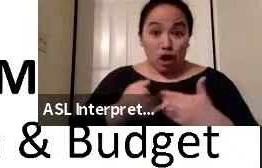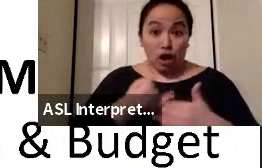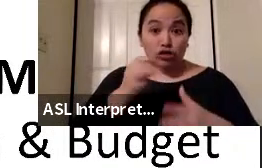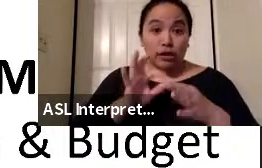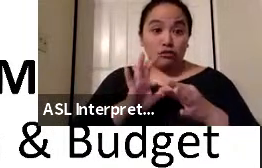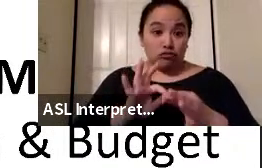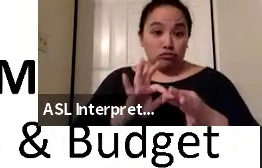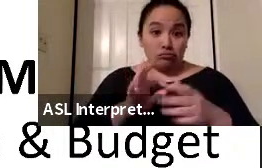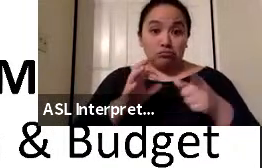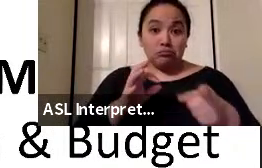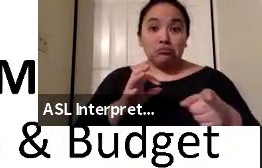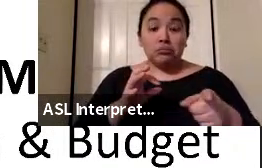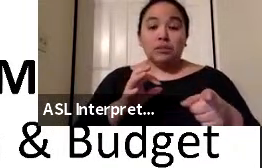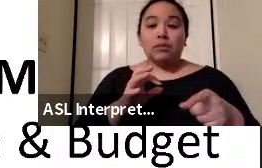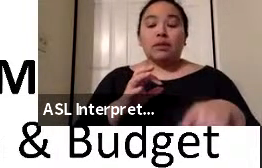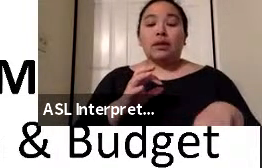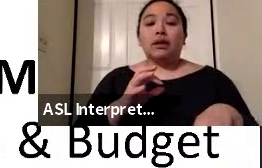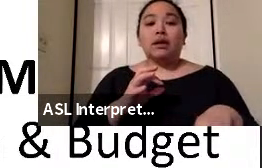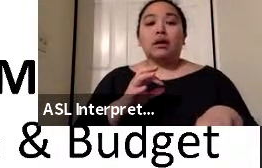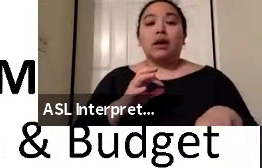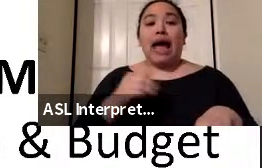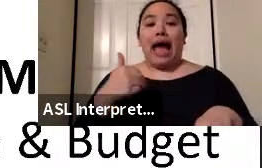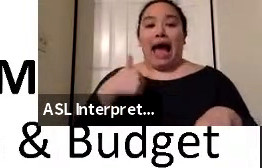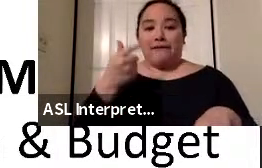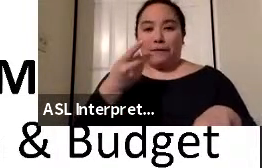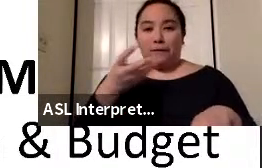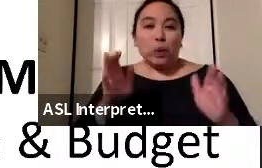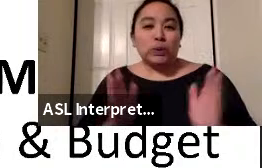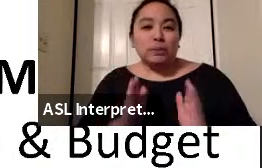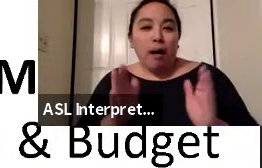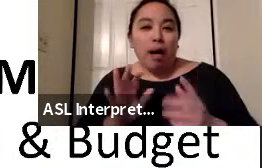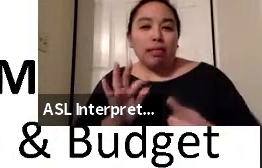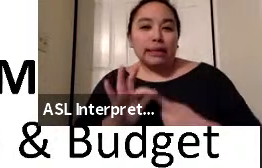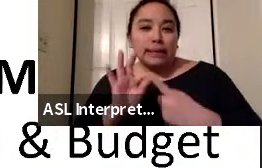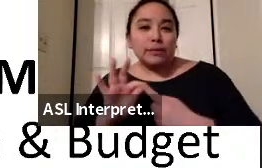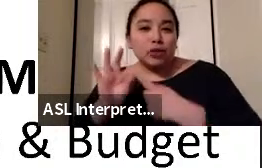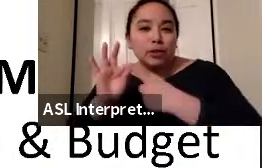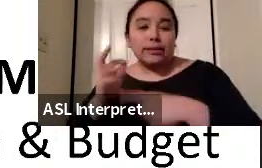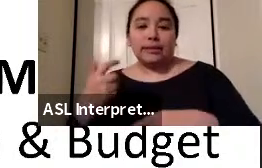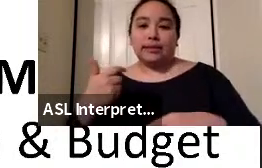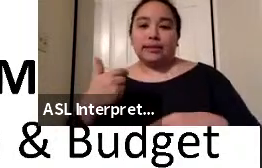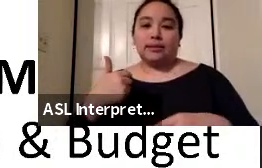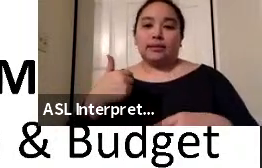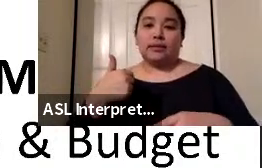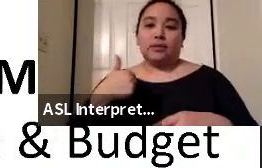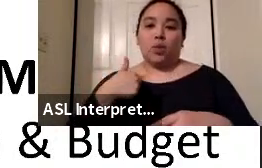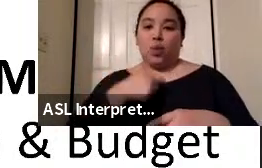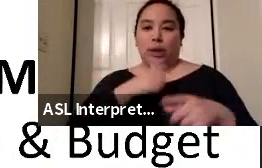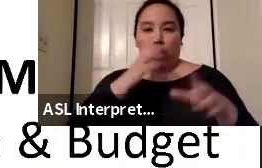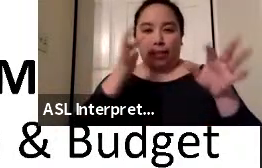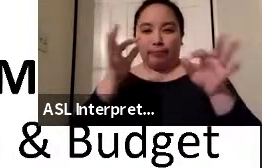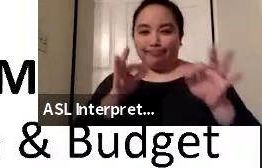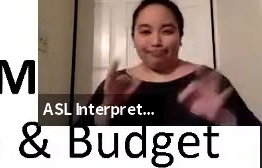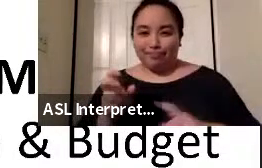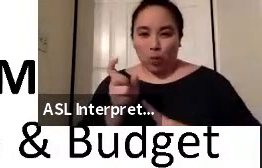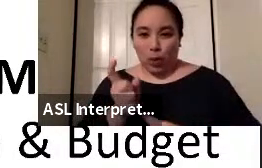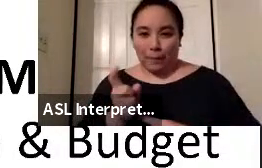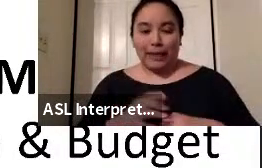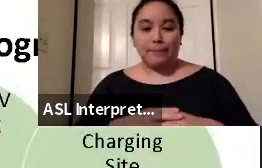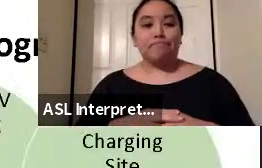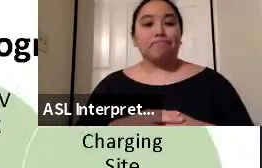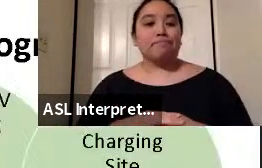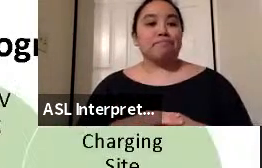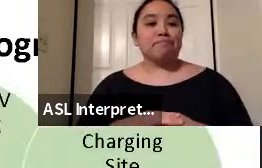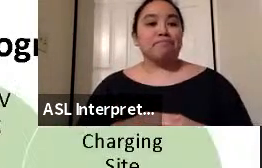represented here, with a few small exceptions, which we'll get to in just a moment. Next slide.